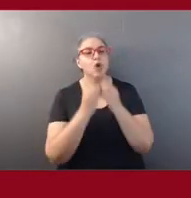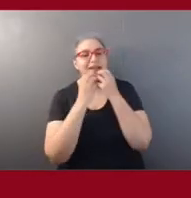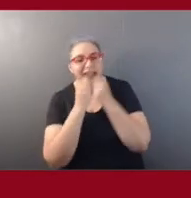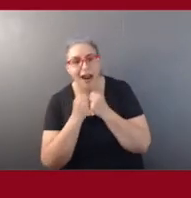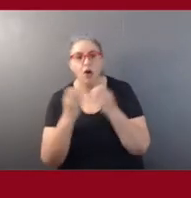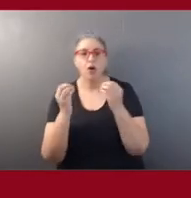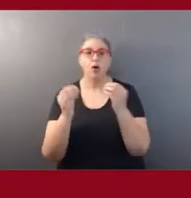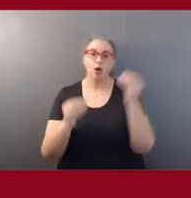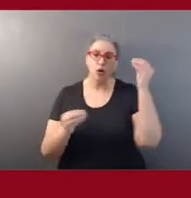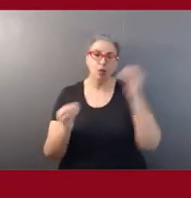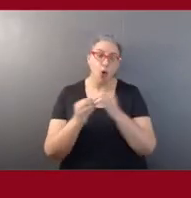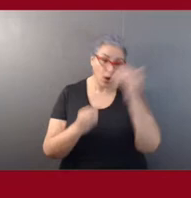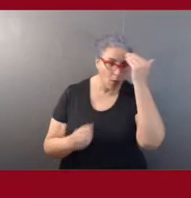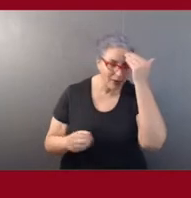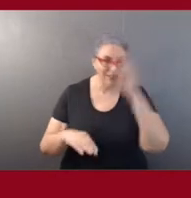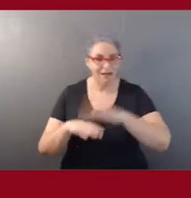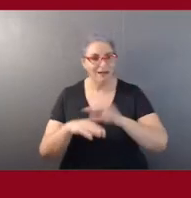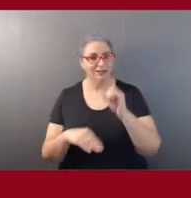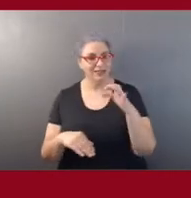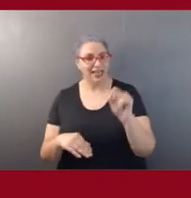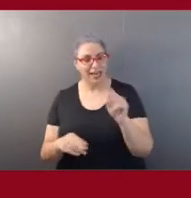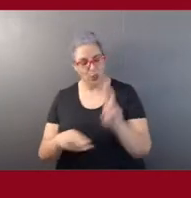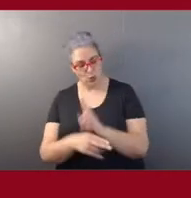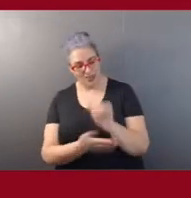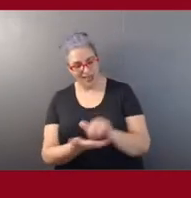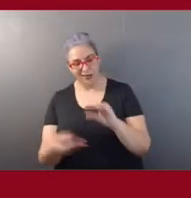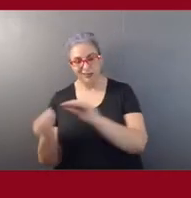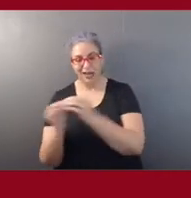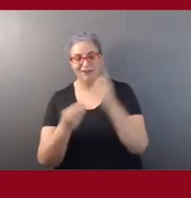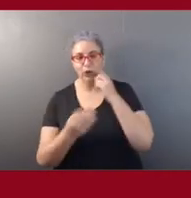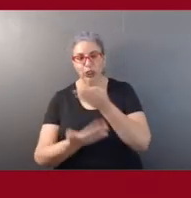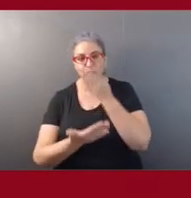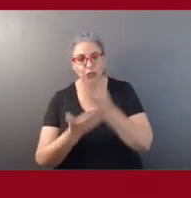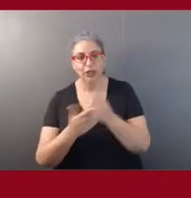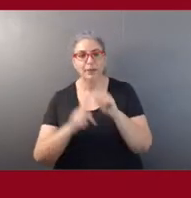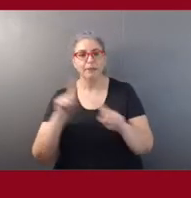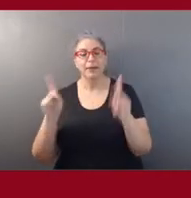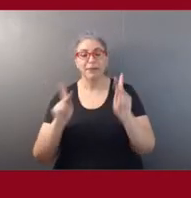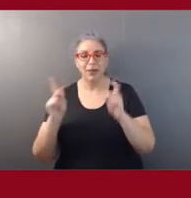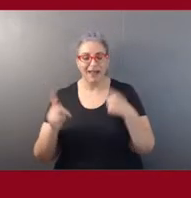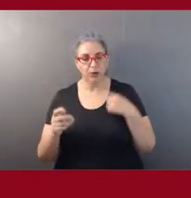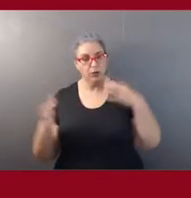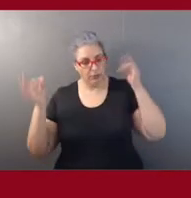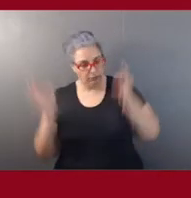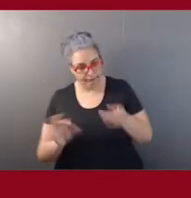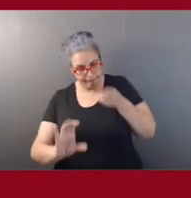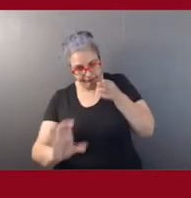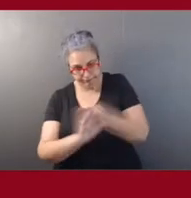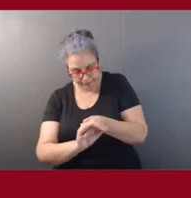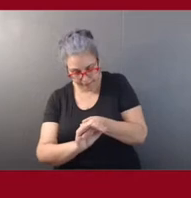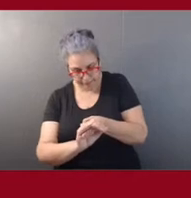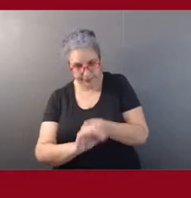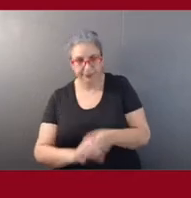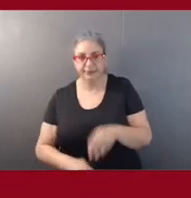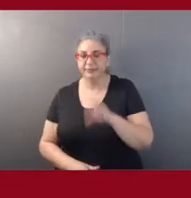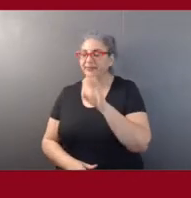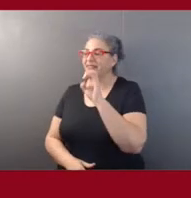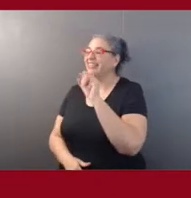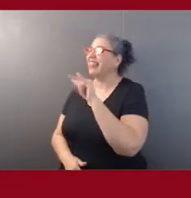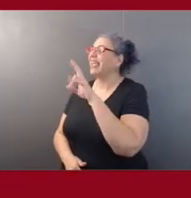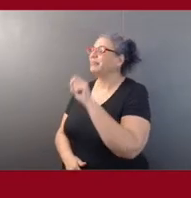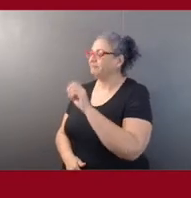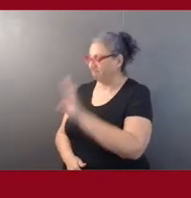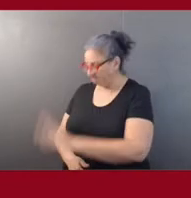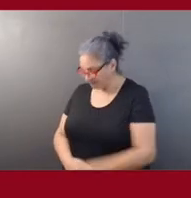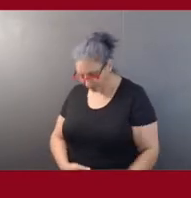set and actually using the data for good, but we need everyone to opt in. Tell me about the big wins that you've